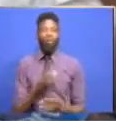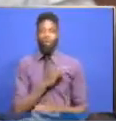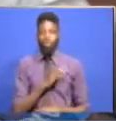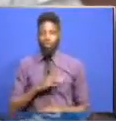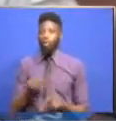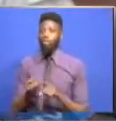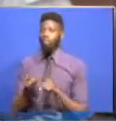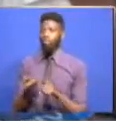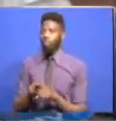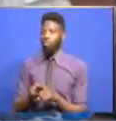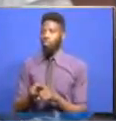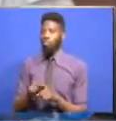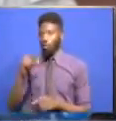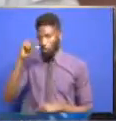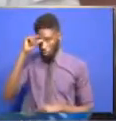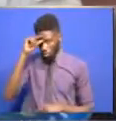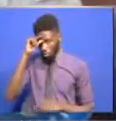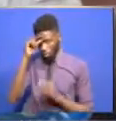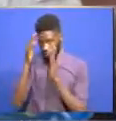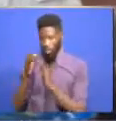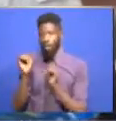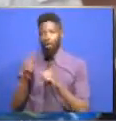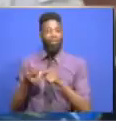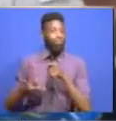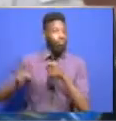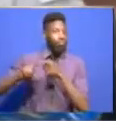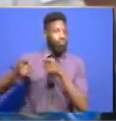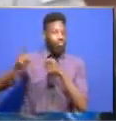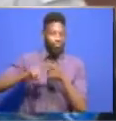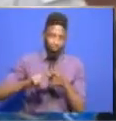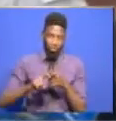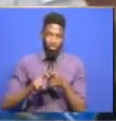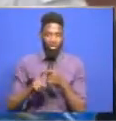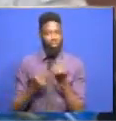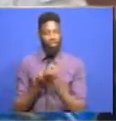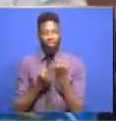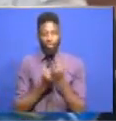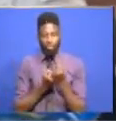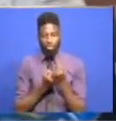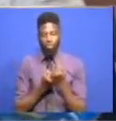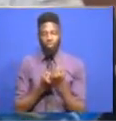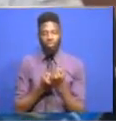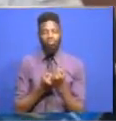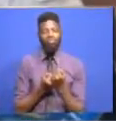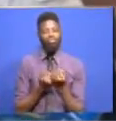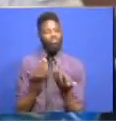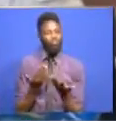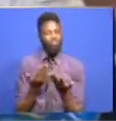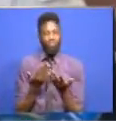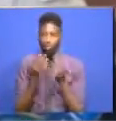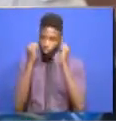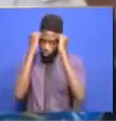the governorate can increase its support to the needy students from